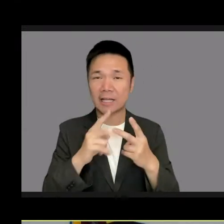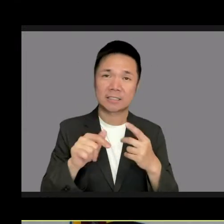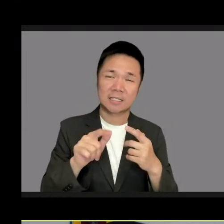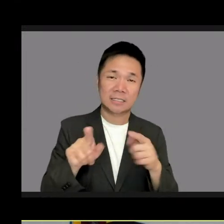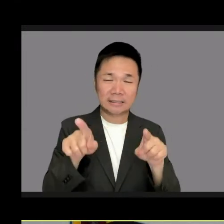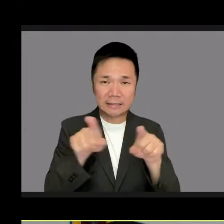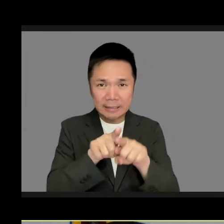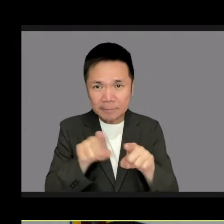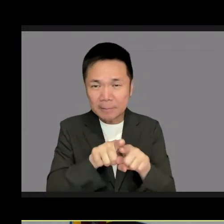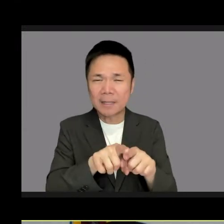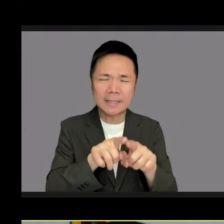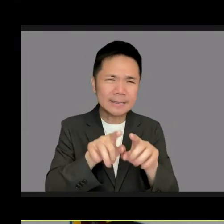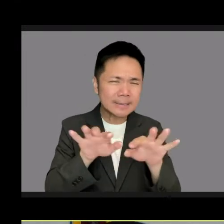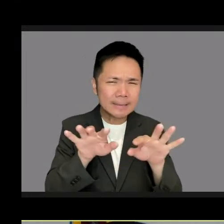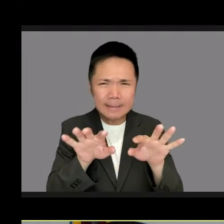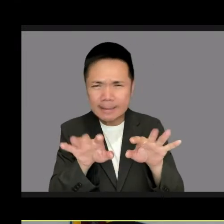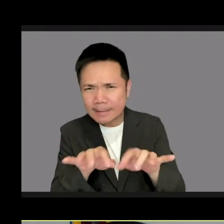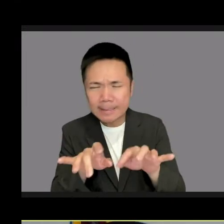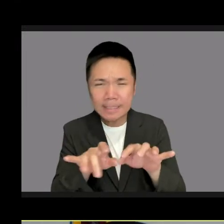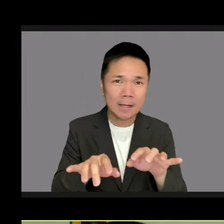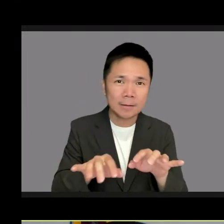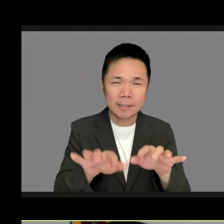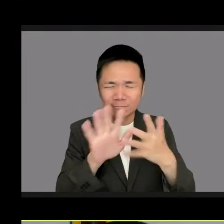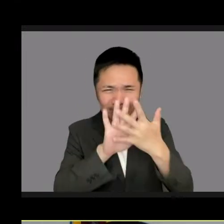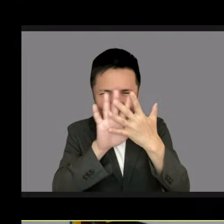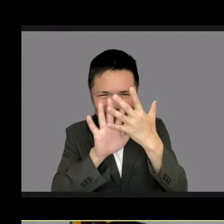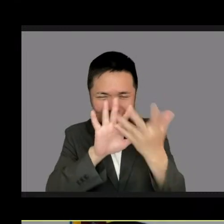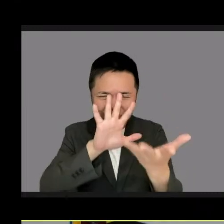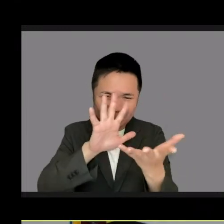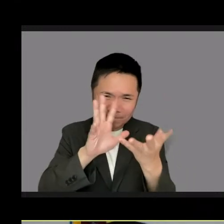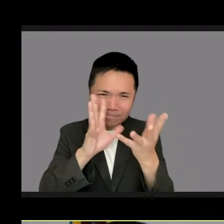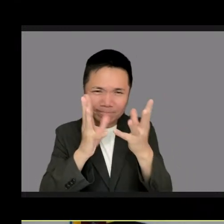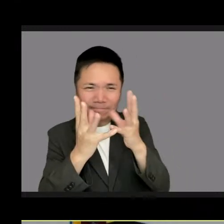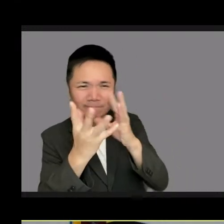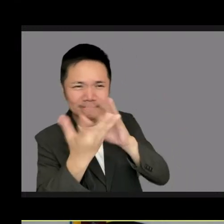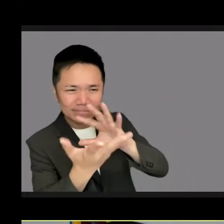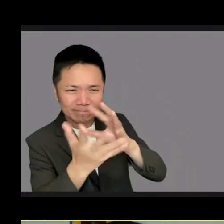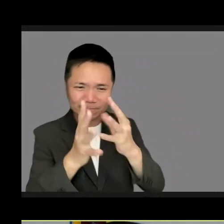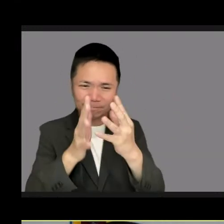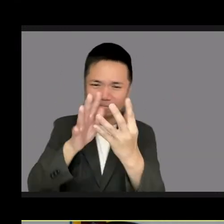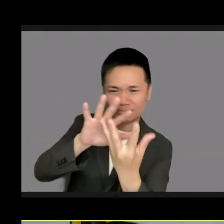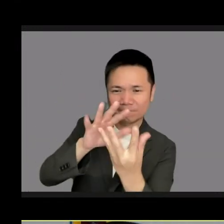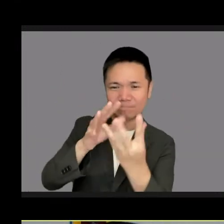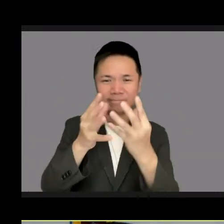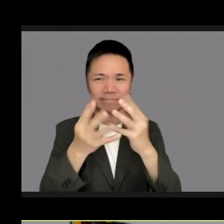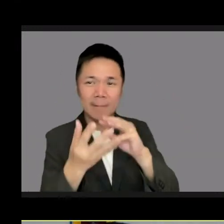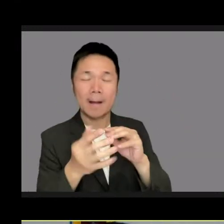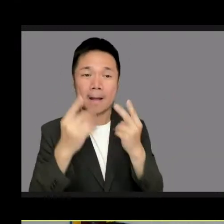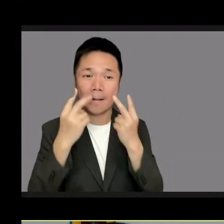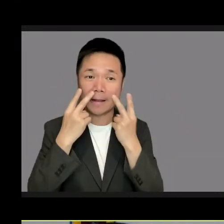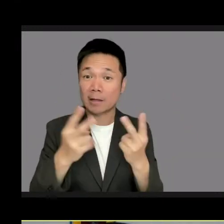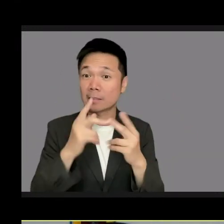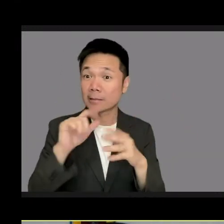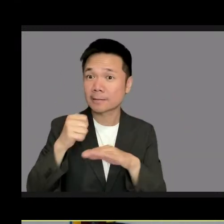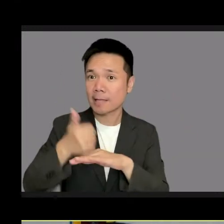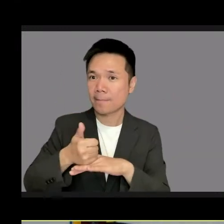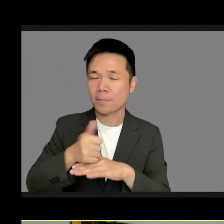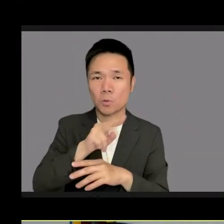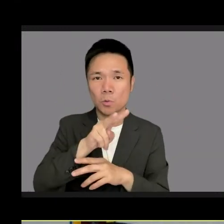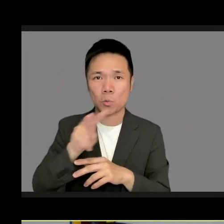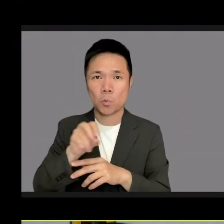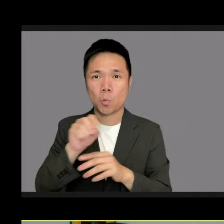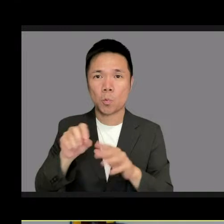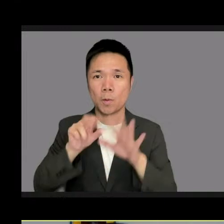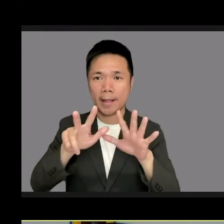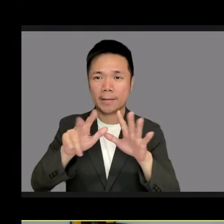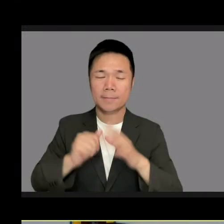play, uh, the standards WCAG2 came into existence in 2008 to cater